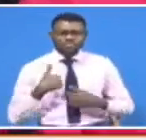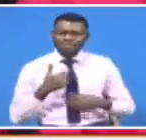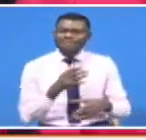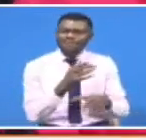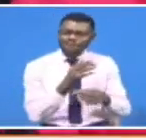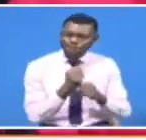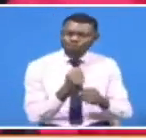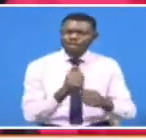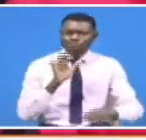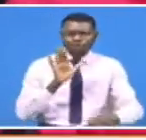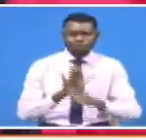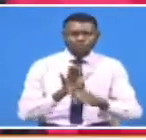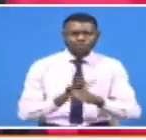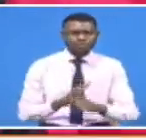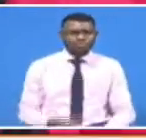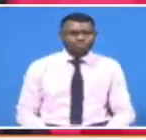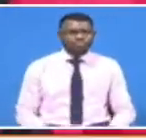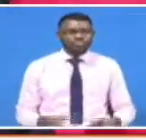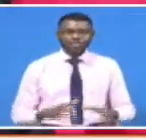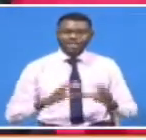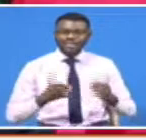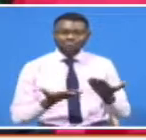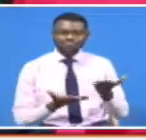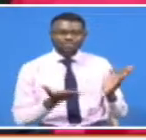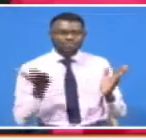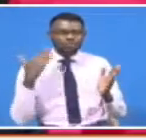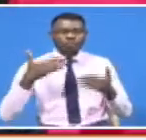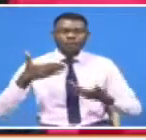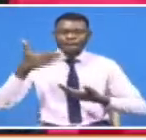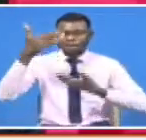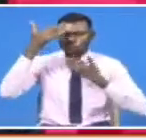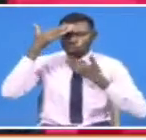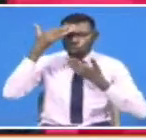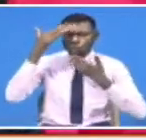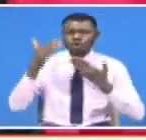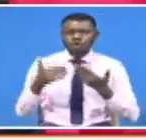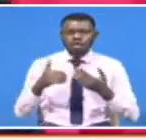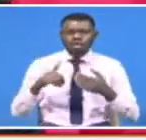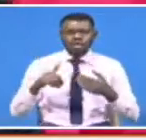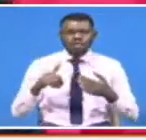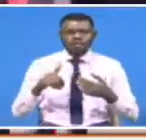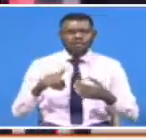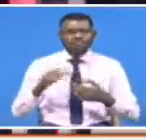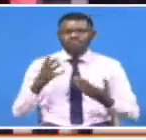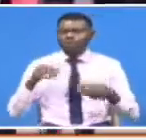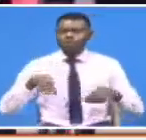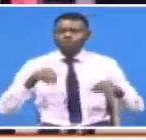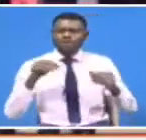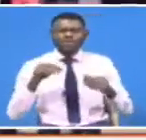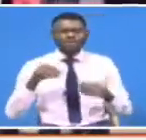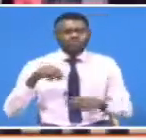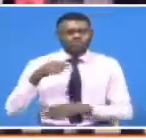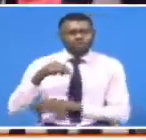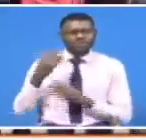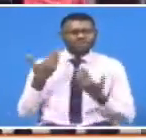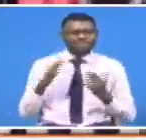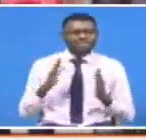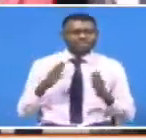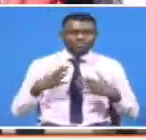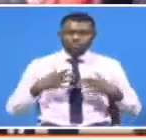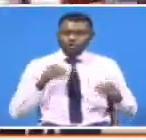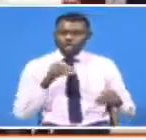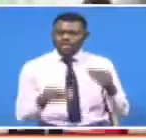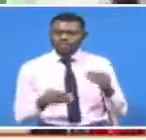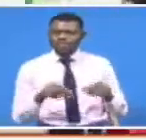way, this is a team that was in Morocco and they have qualified. With us person with disabilities, you have to qualify somewhere else for